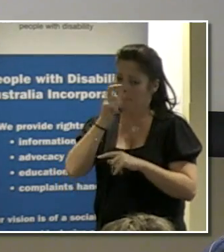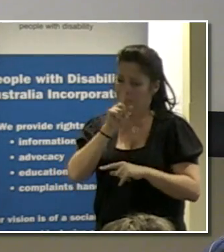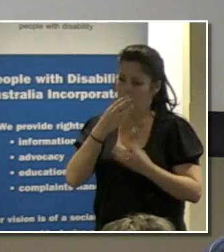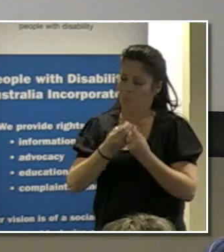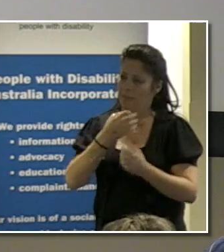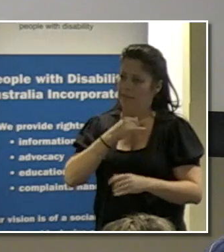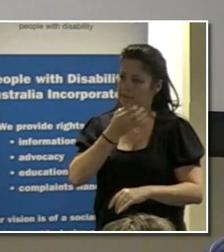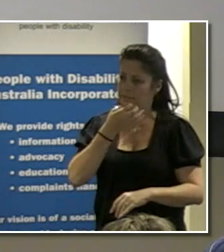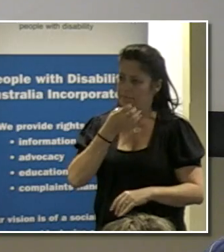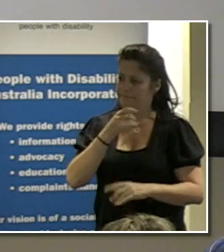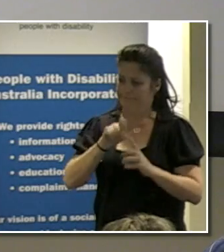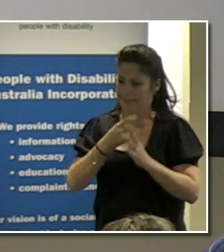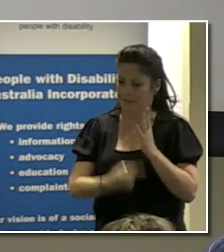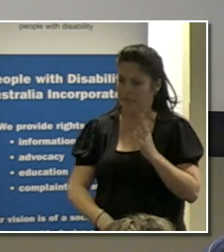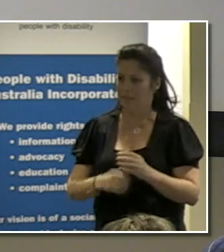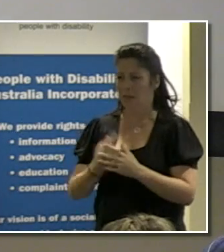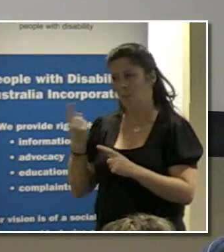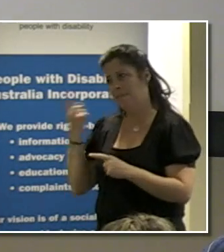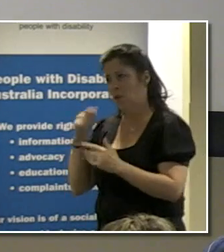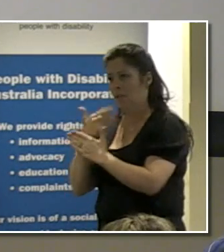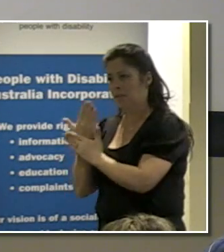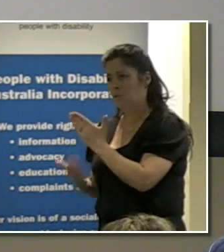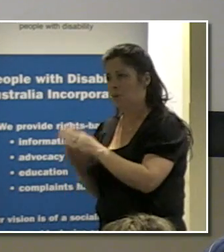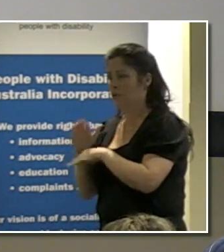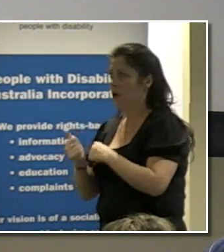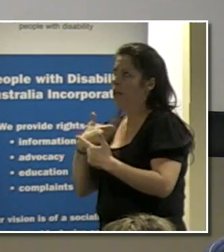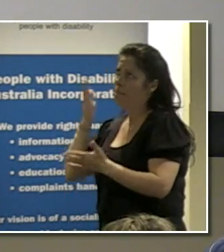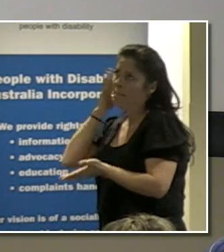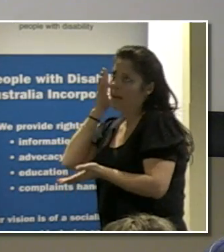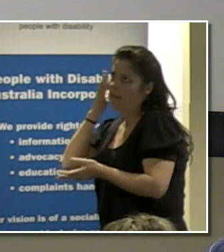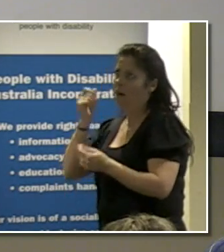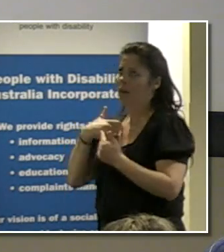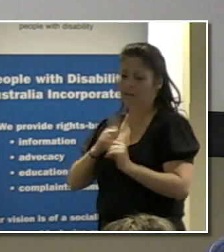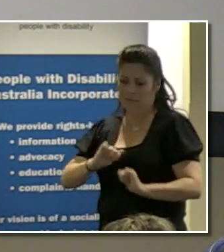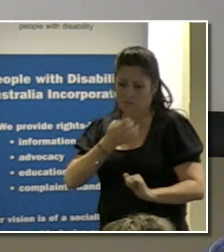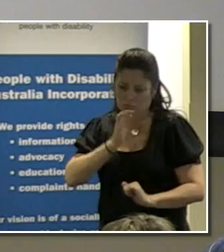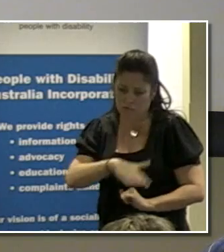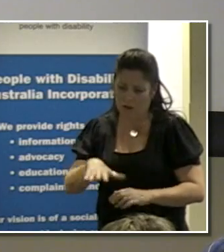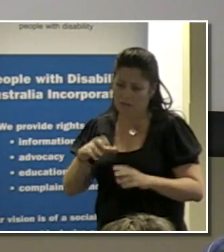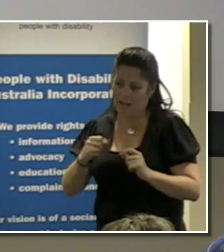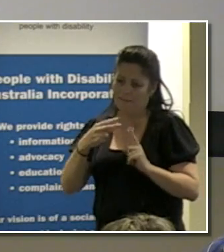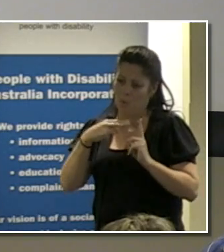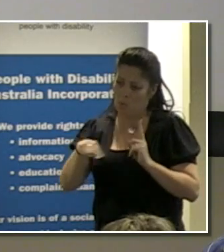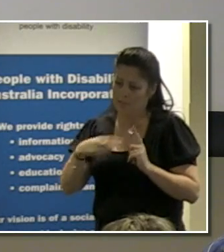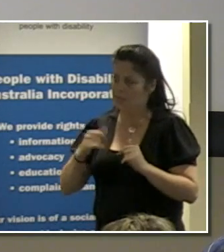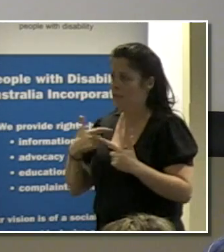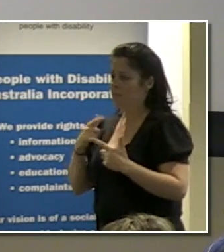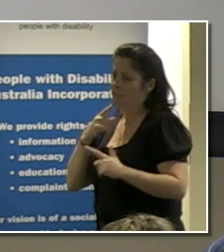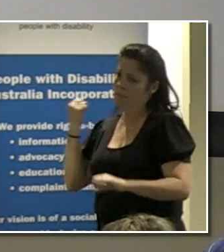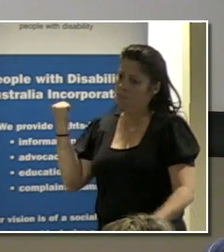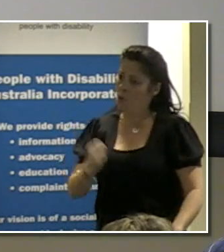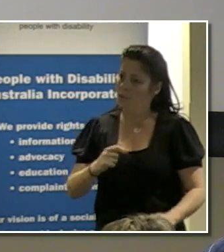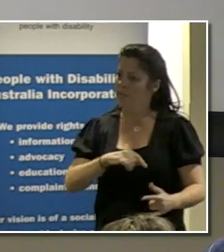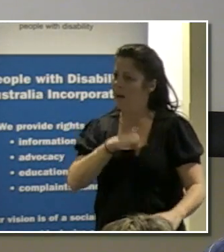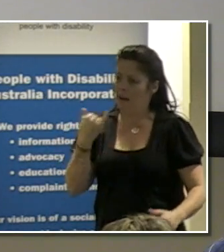know the stories where it will be, you know, a mother with a child with autism is let off by a judge and